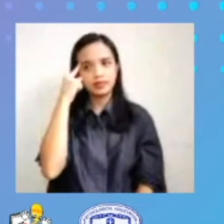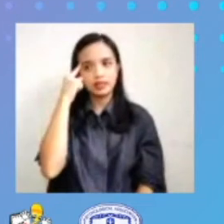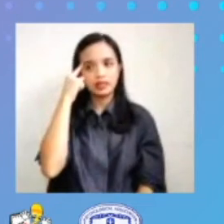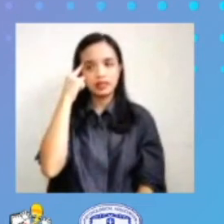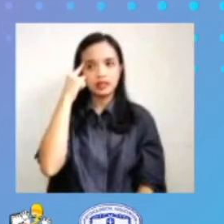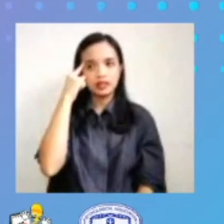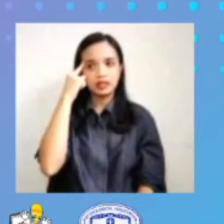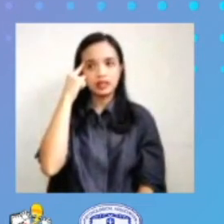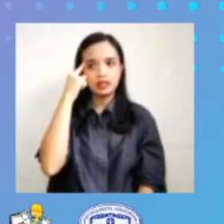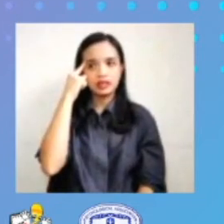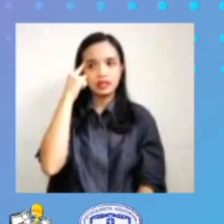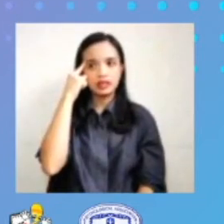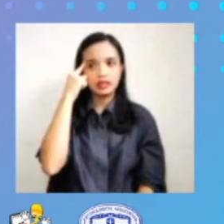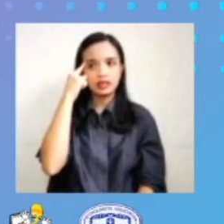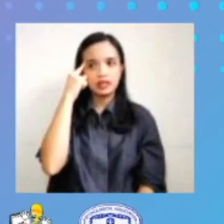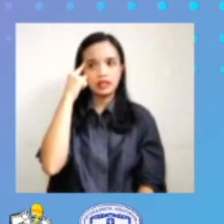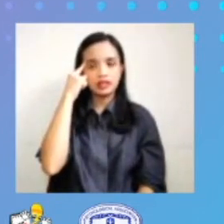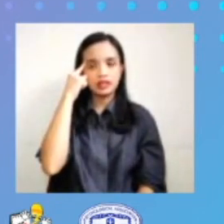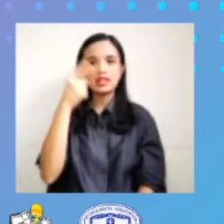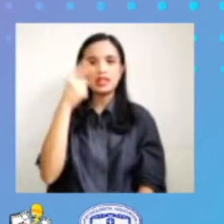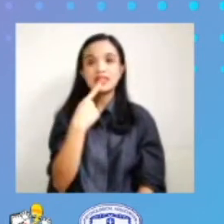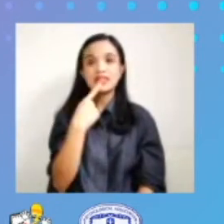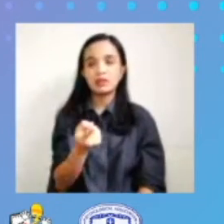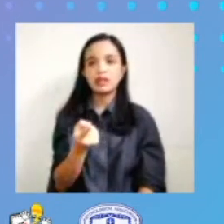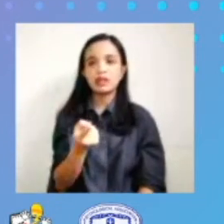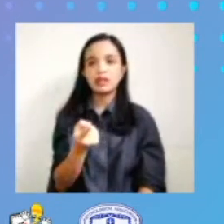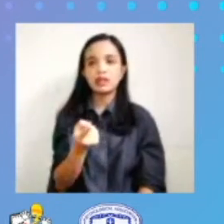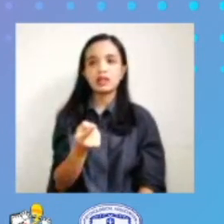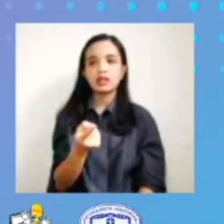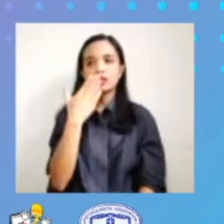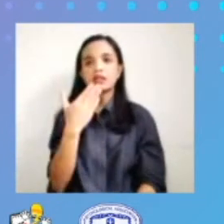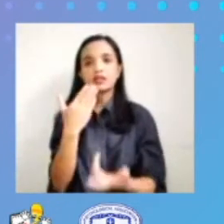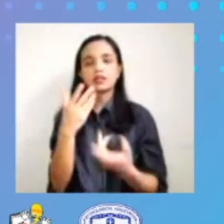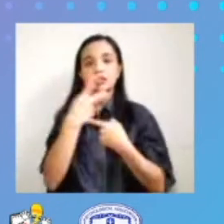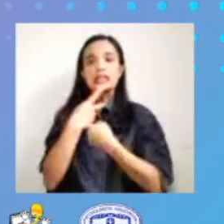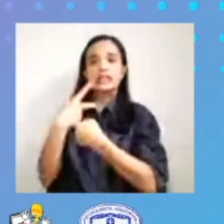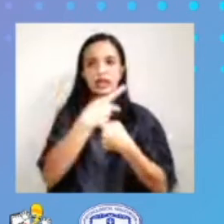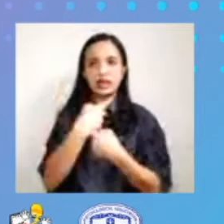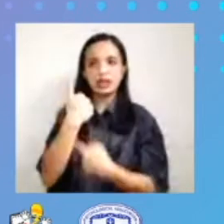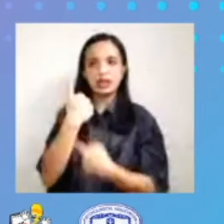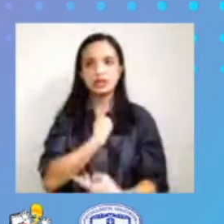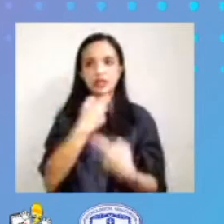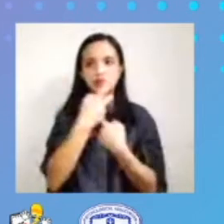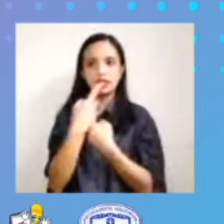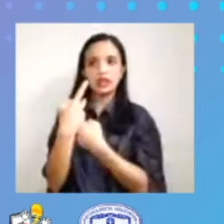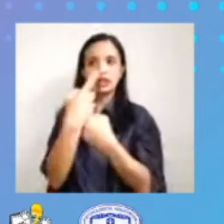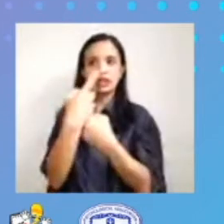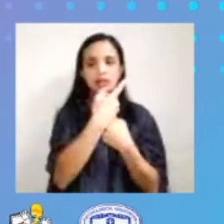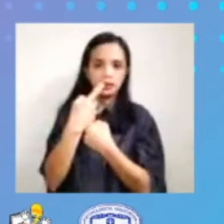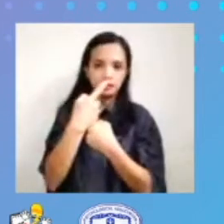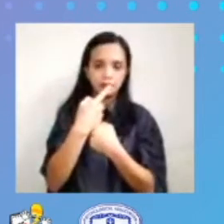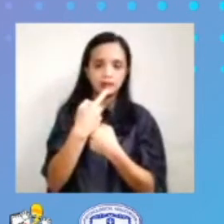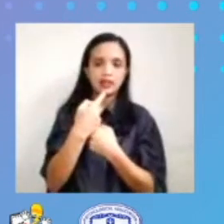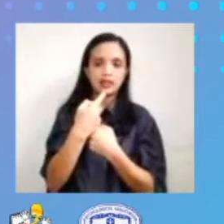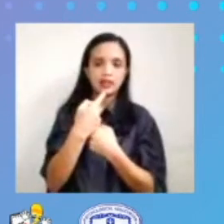one that you can sustain for a long time and have fun with it. So I'll give you an